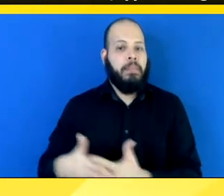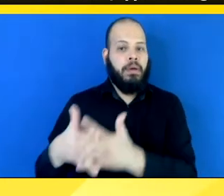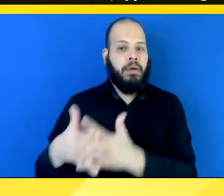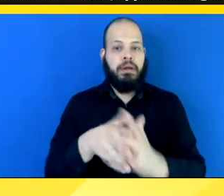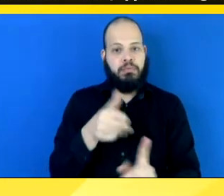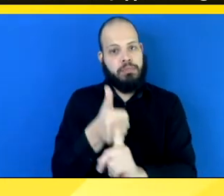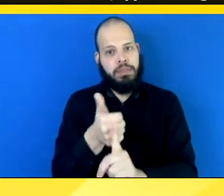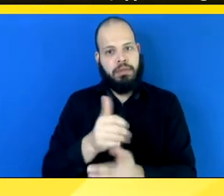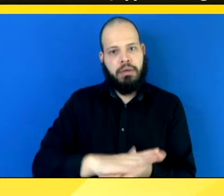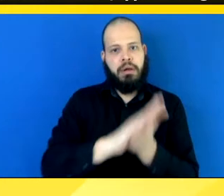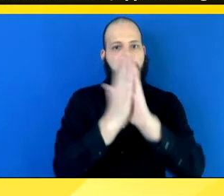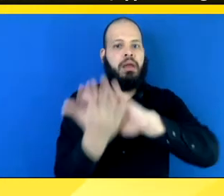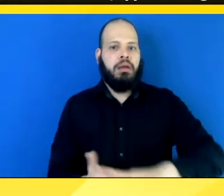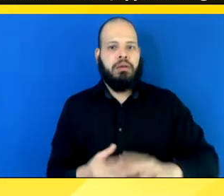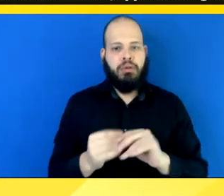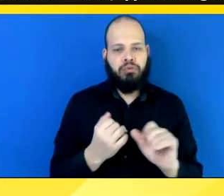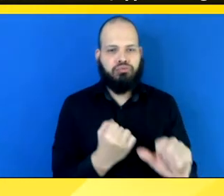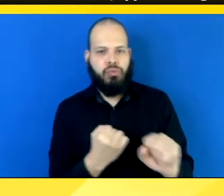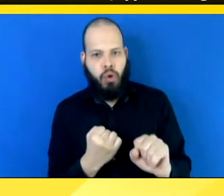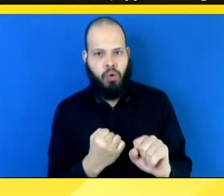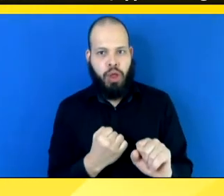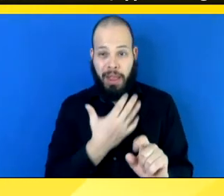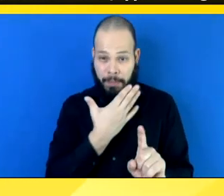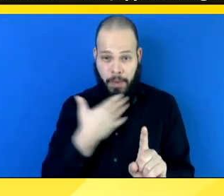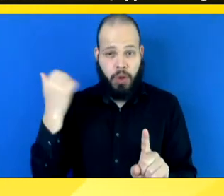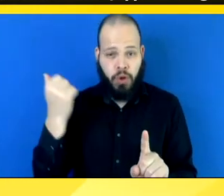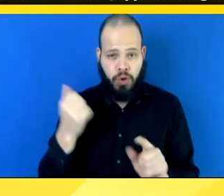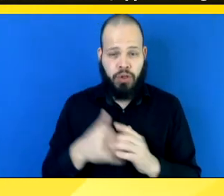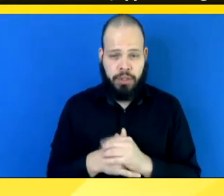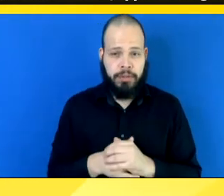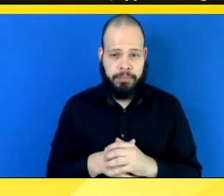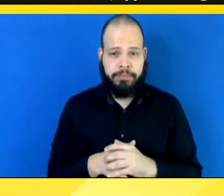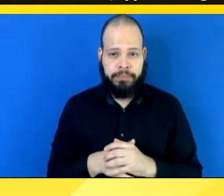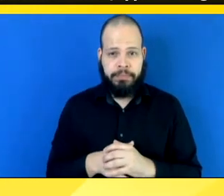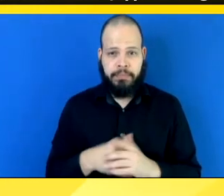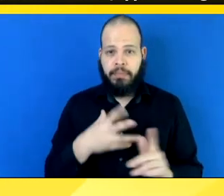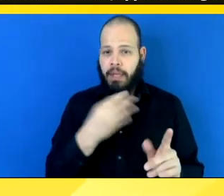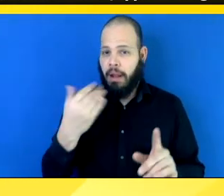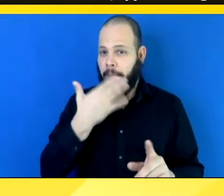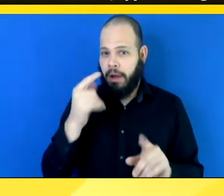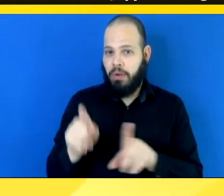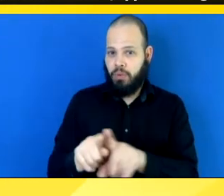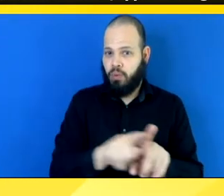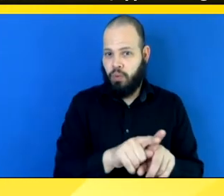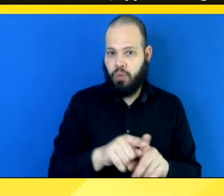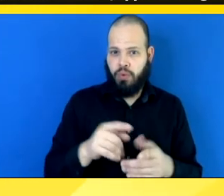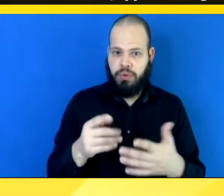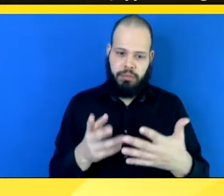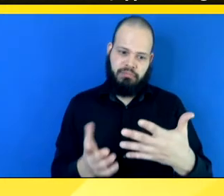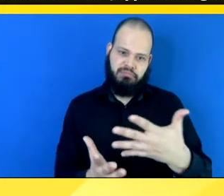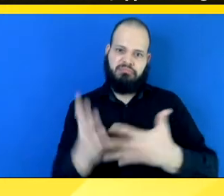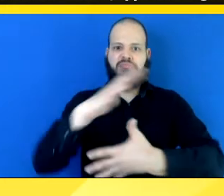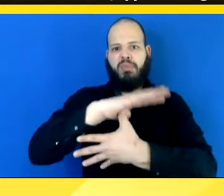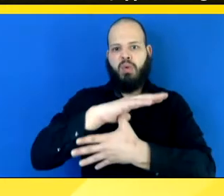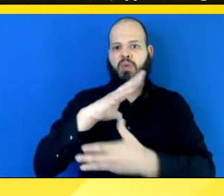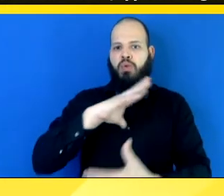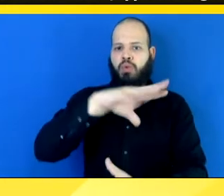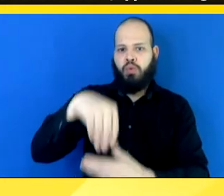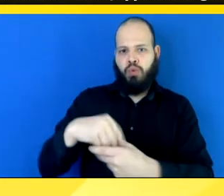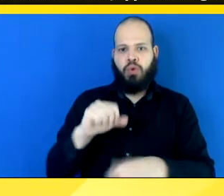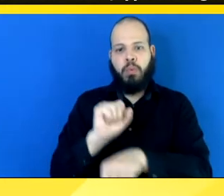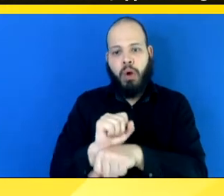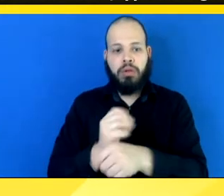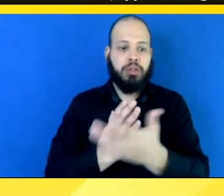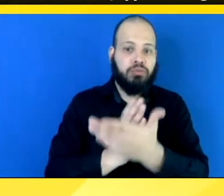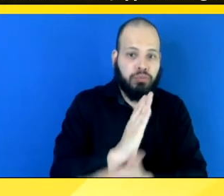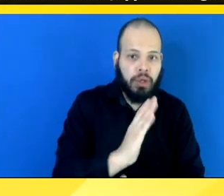for More Revival have put forward some priorities, including labor rights, including voting rights, including living wages,